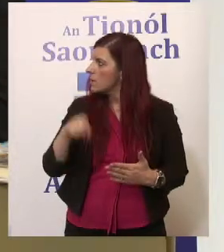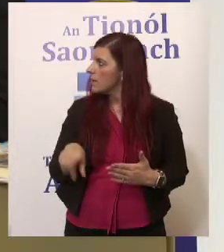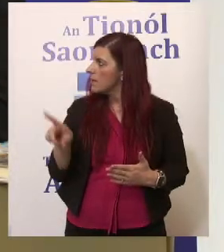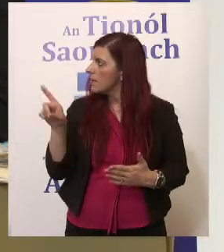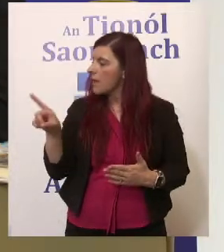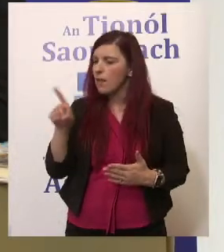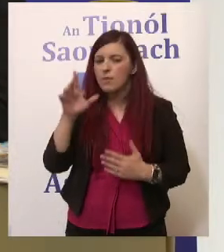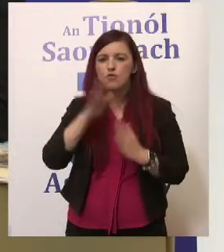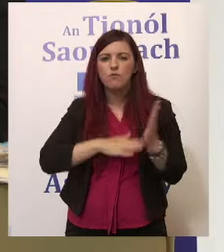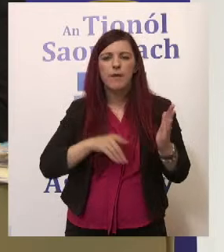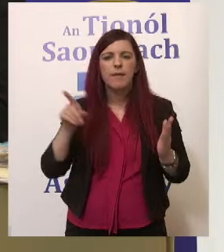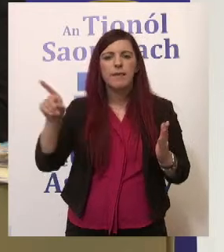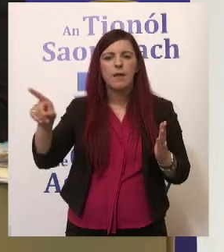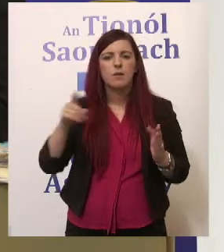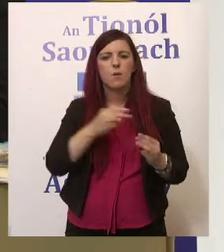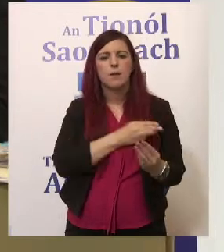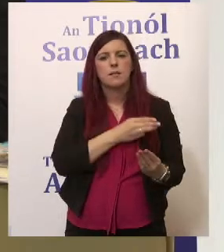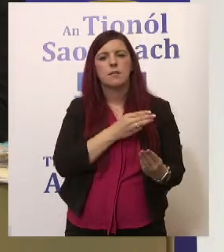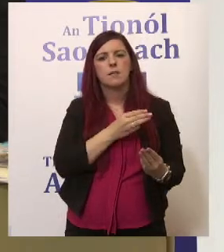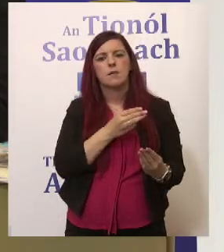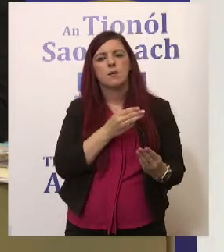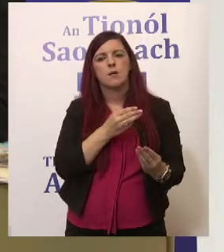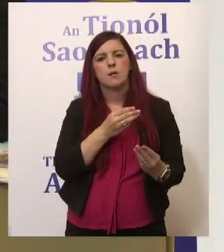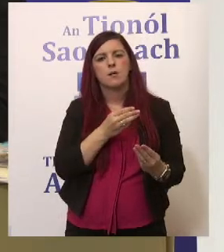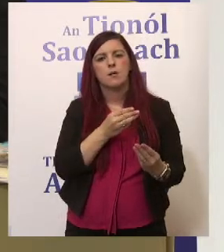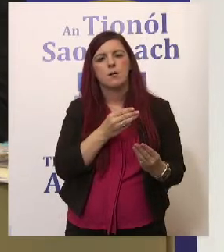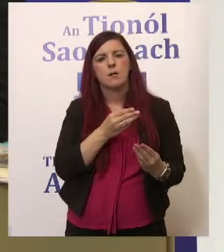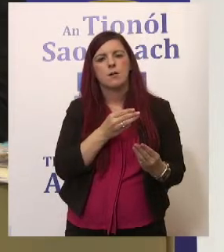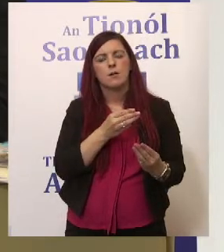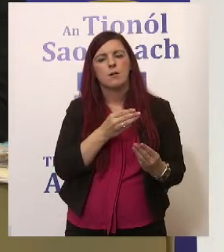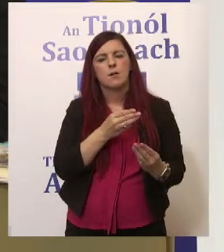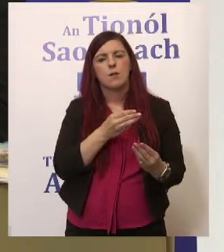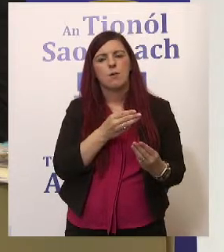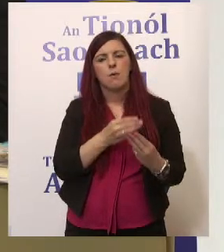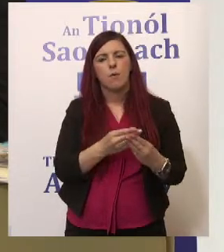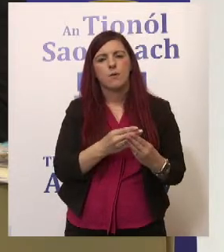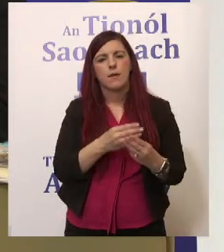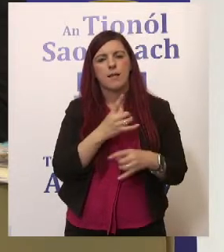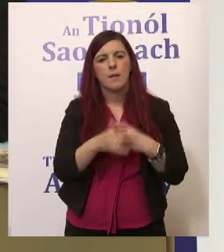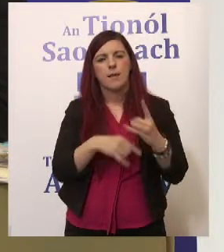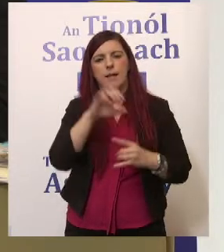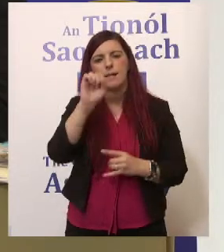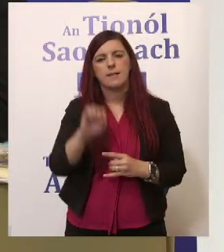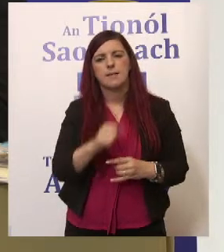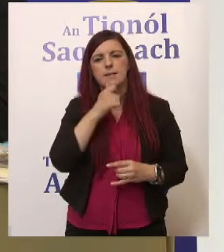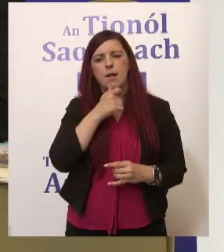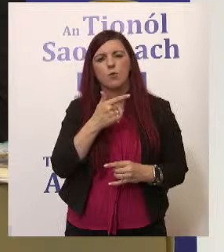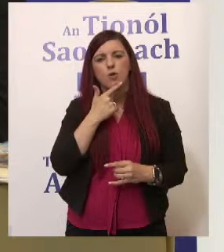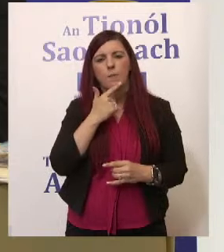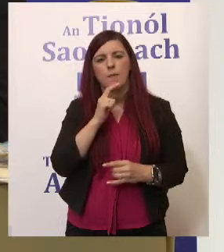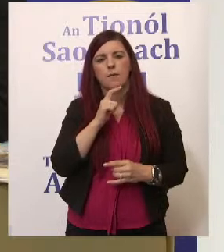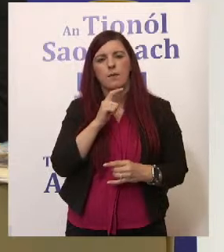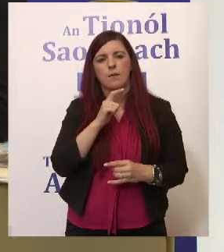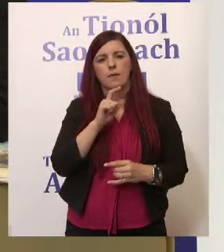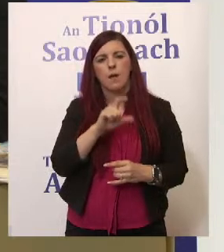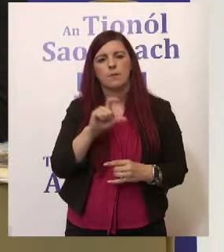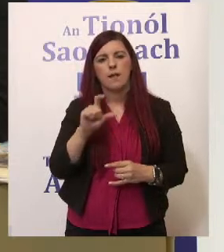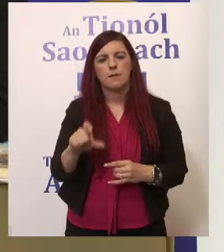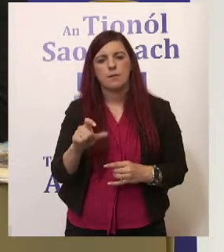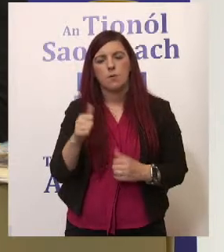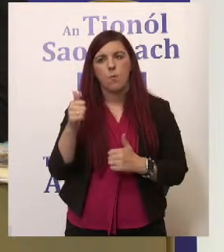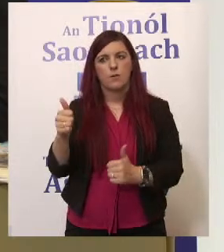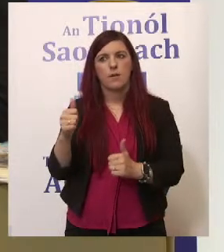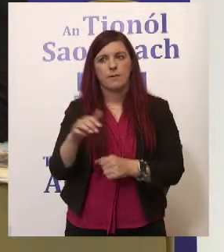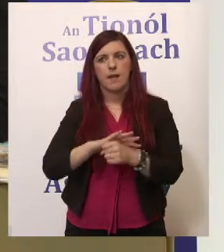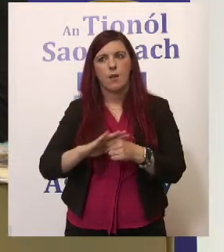screen is the process that's taking place currently in South County Dublin. So well done to that local